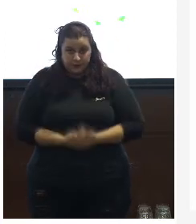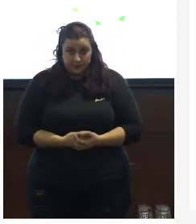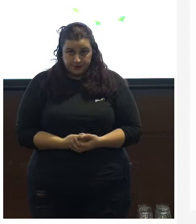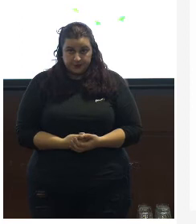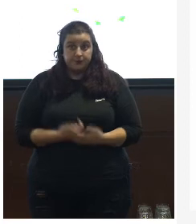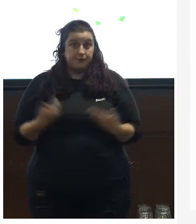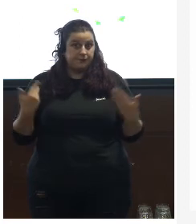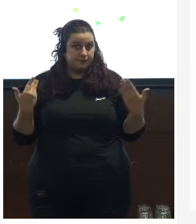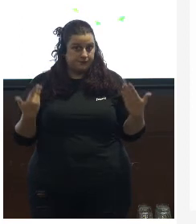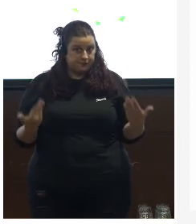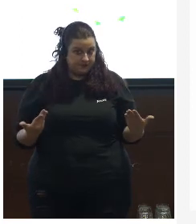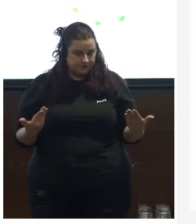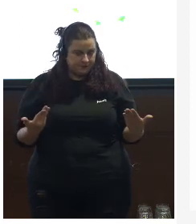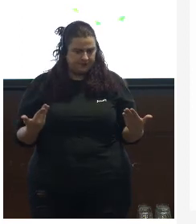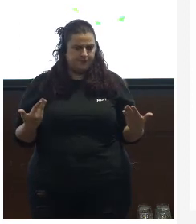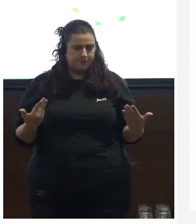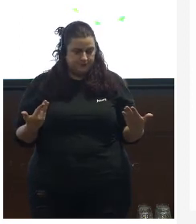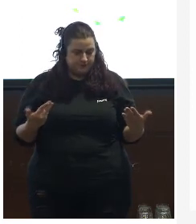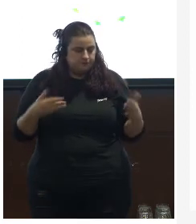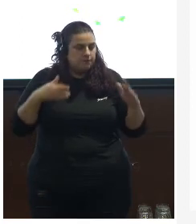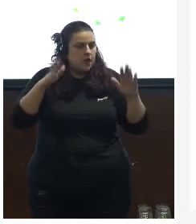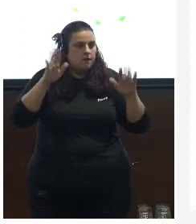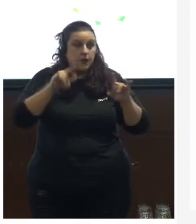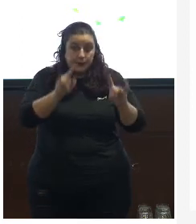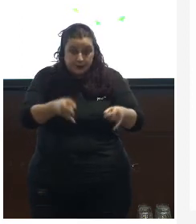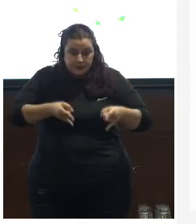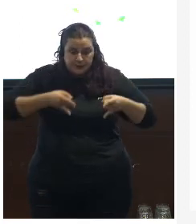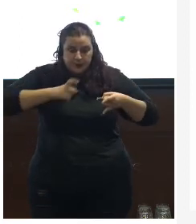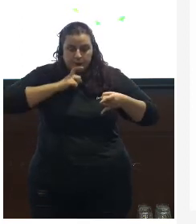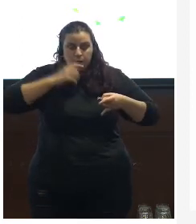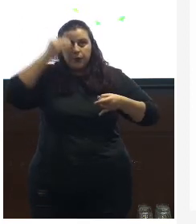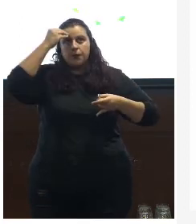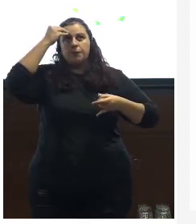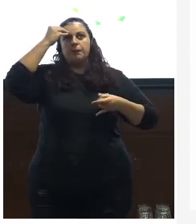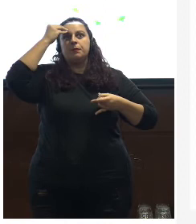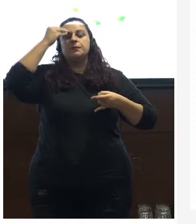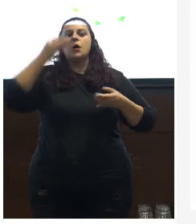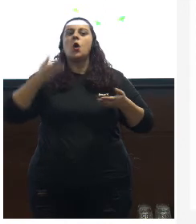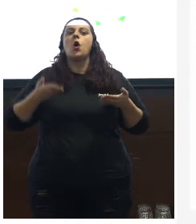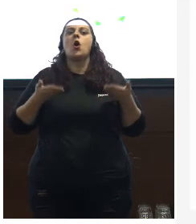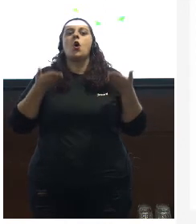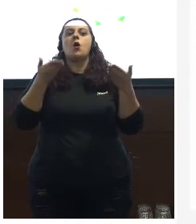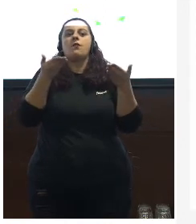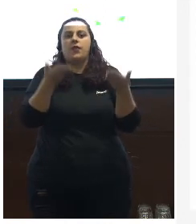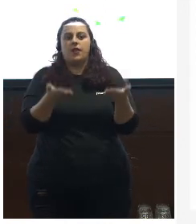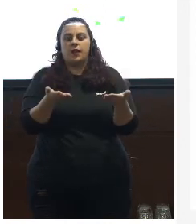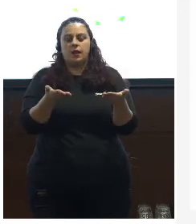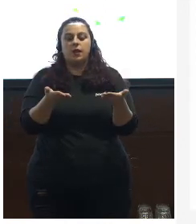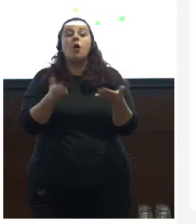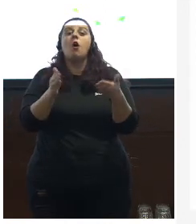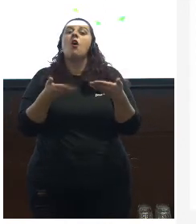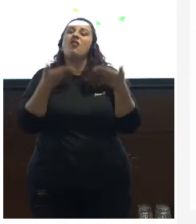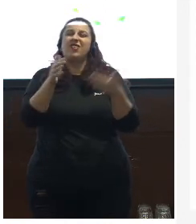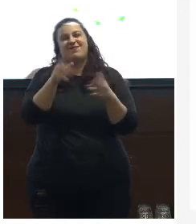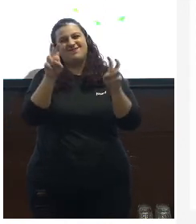realized that only providing a comprehensive package, touristic package, we could assess this problem. So we not only we